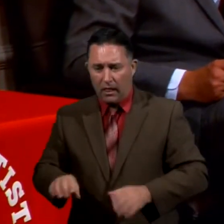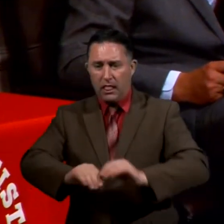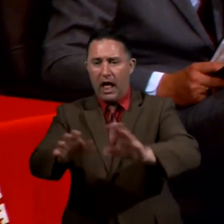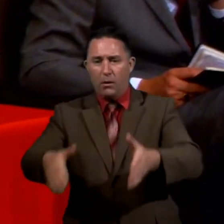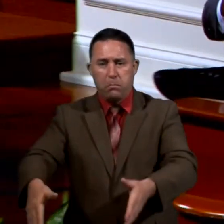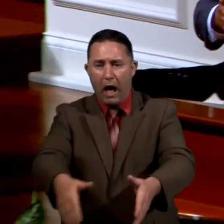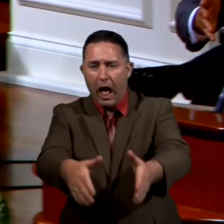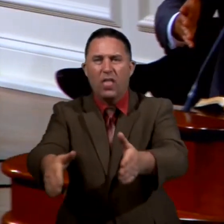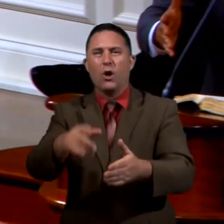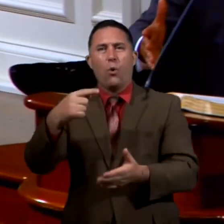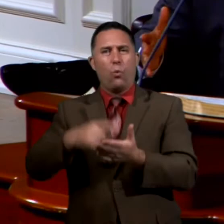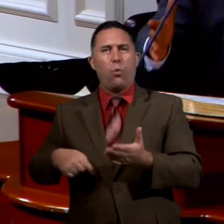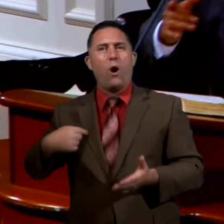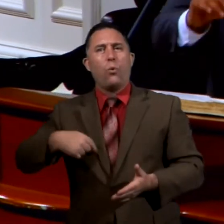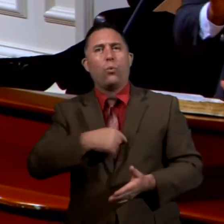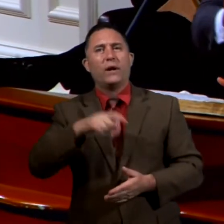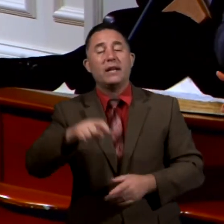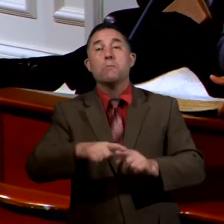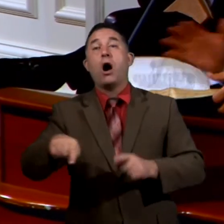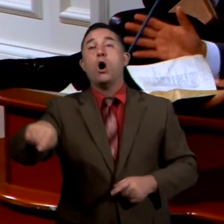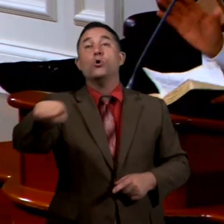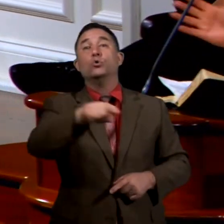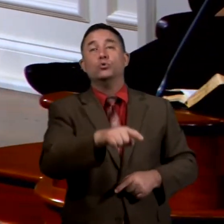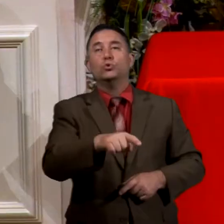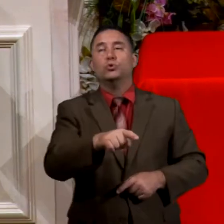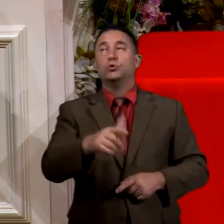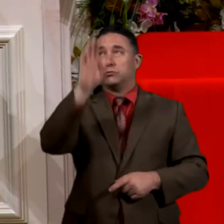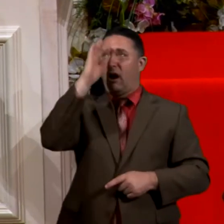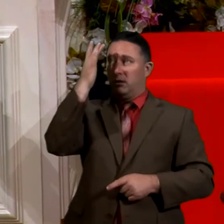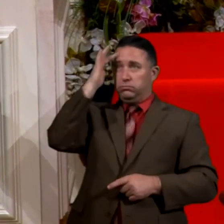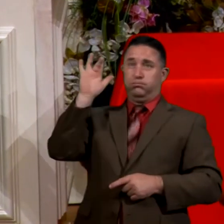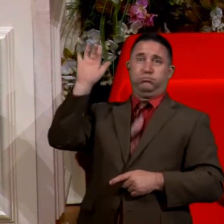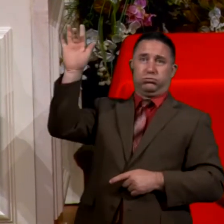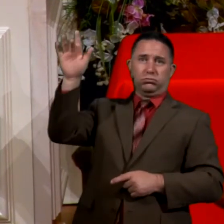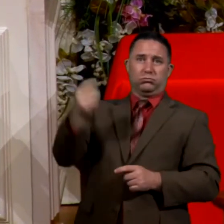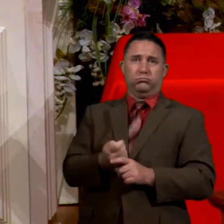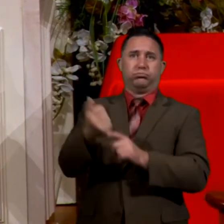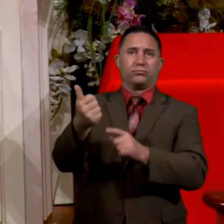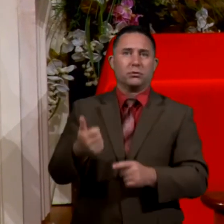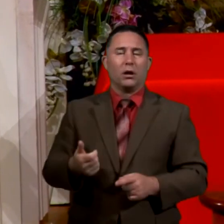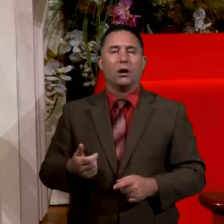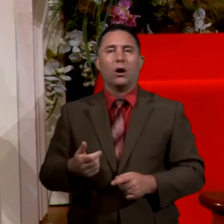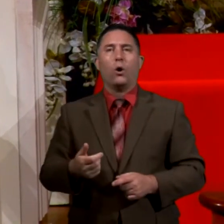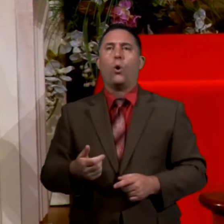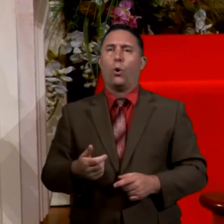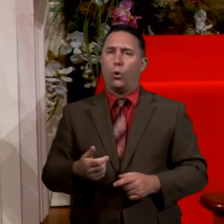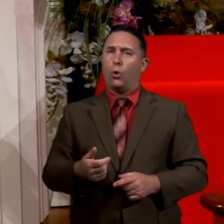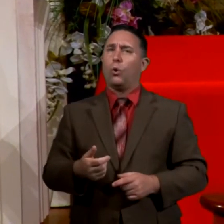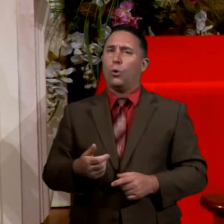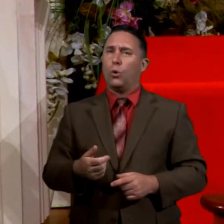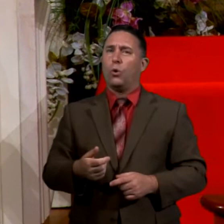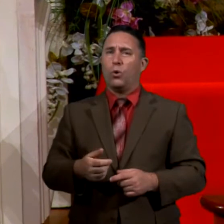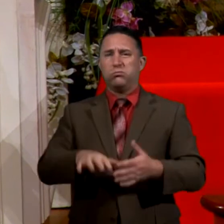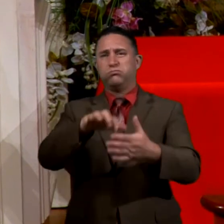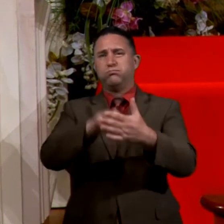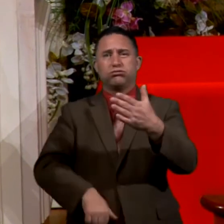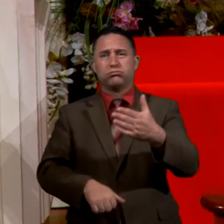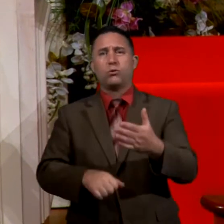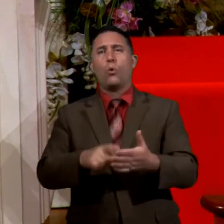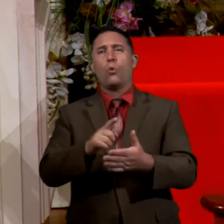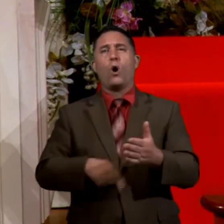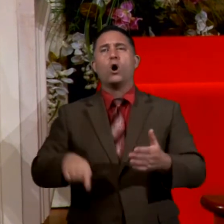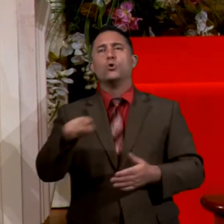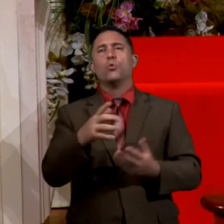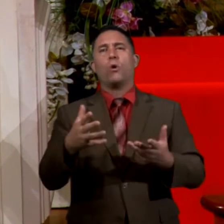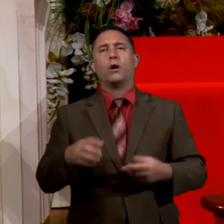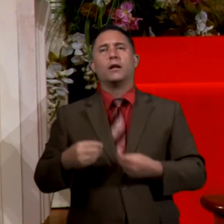and that's what we need. But when you exclude God, it will take away from you more than you ever want to